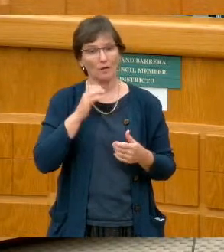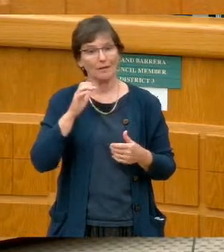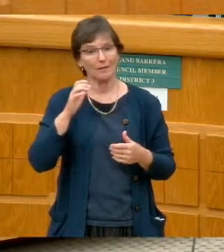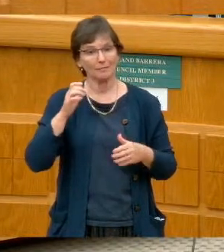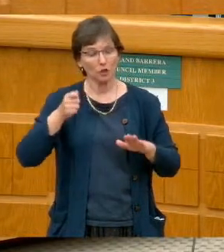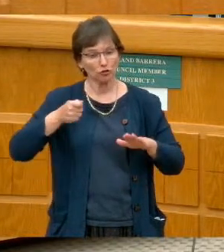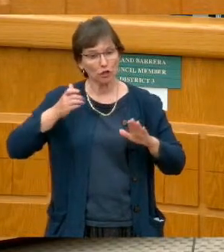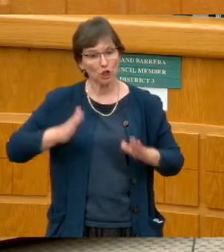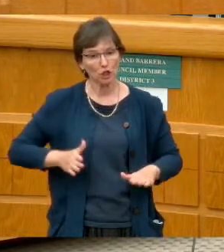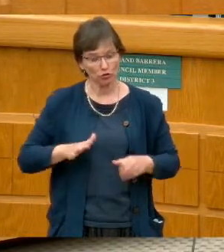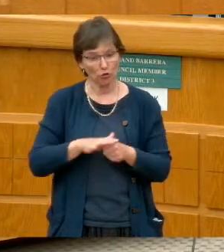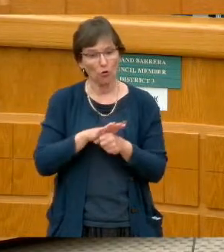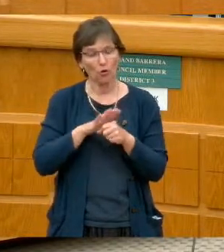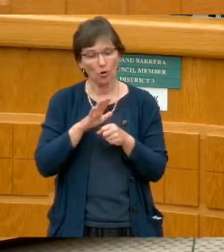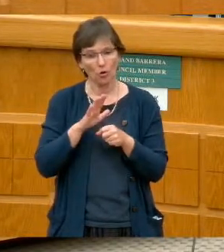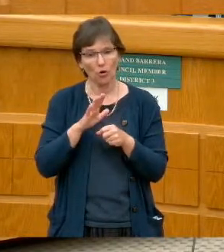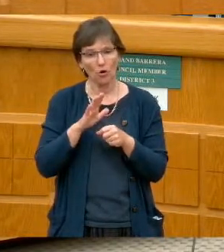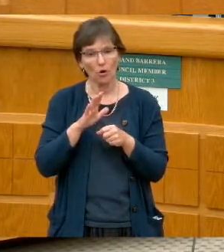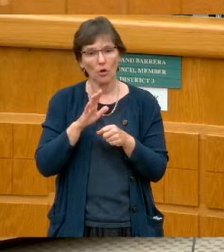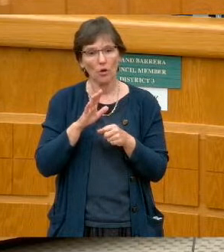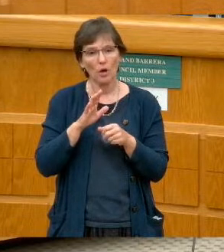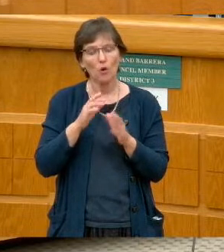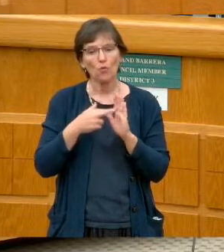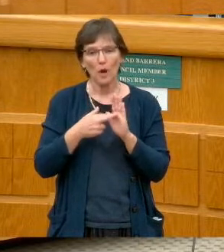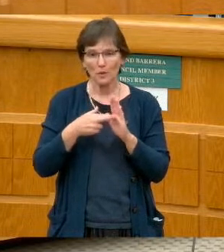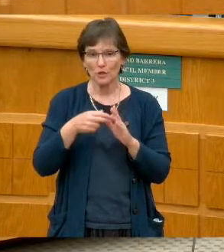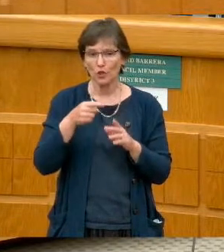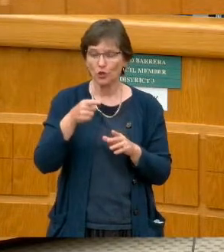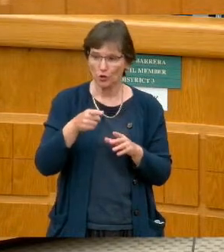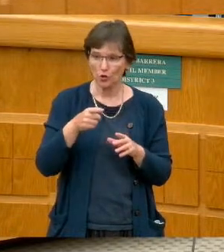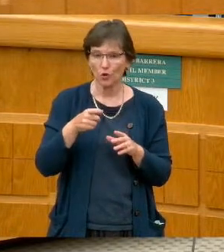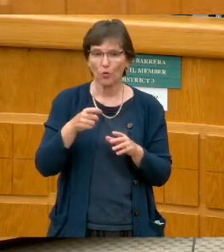county interest and making certain that our